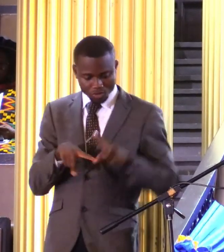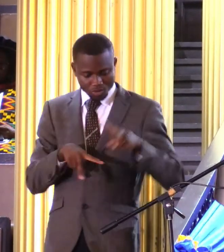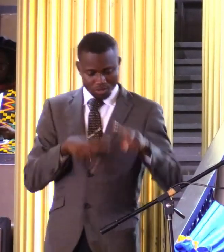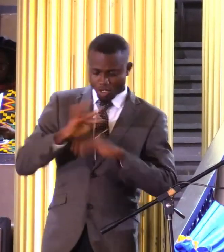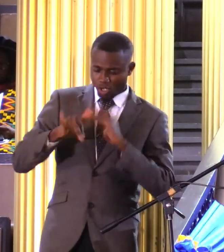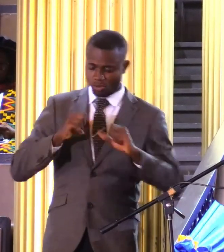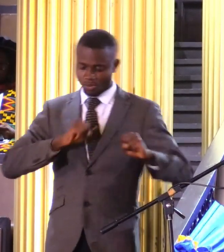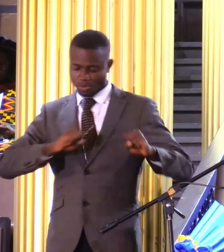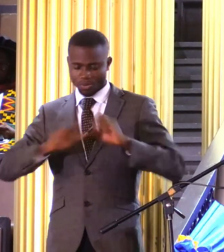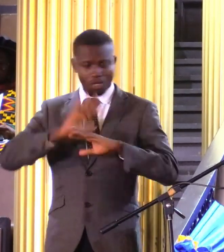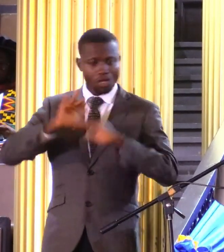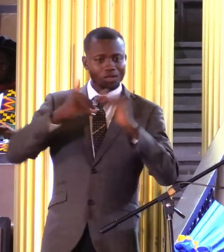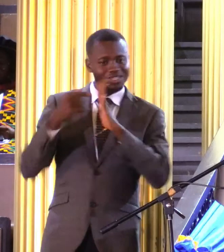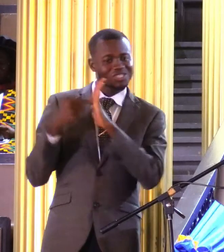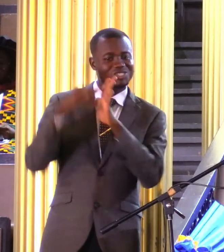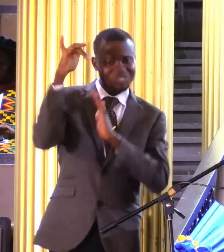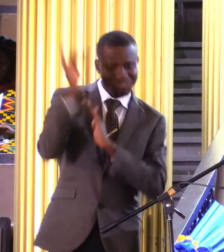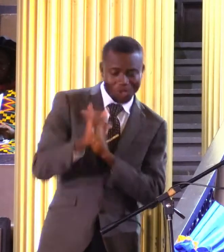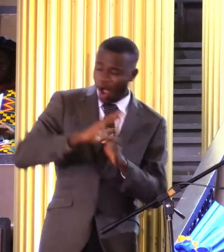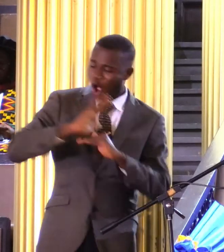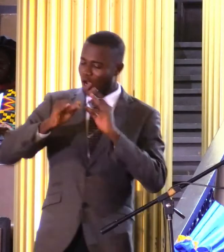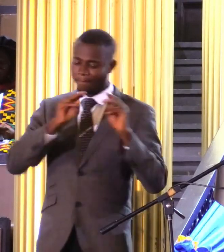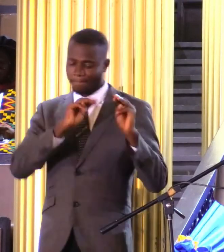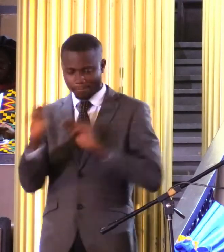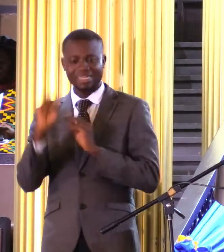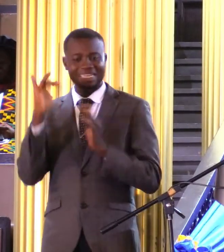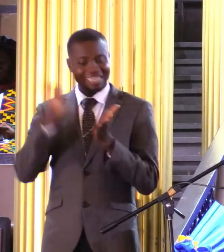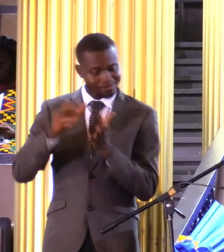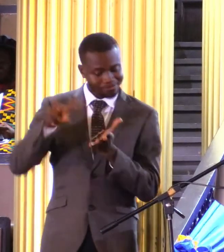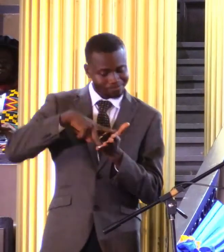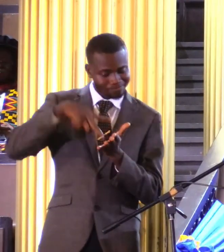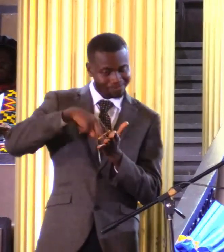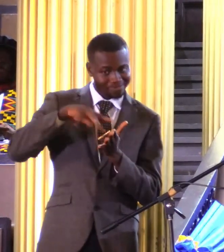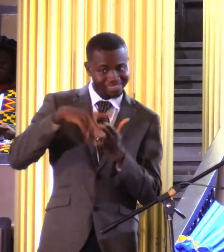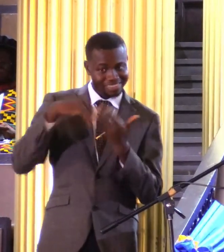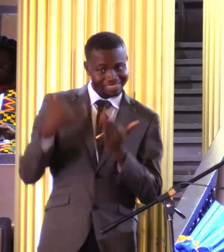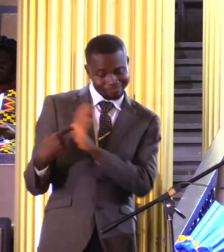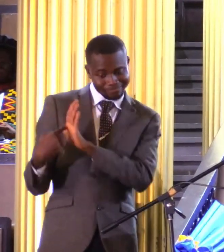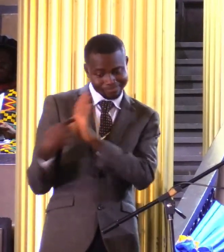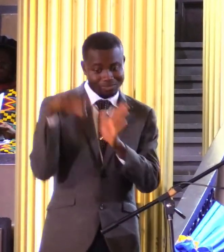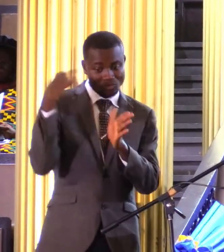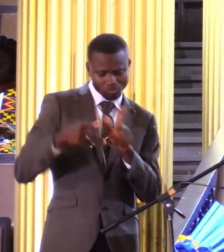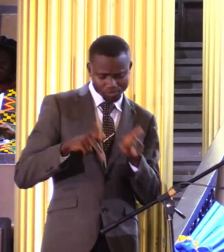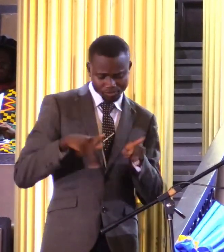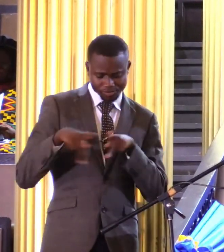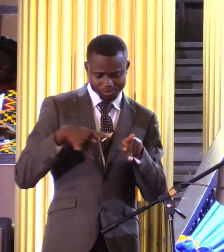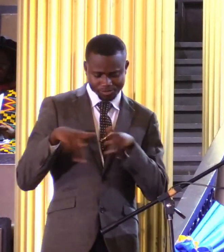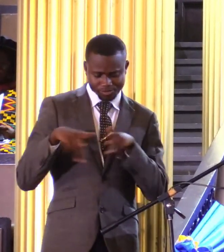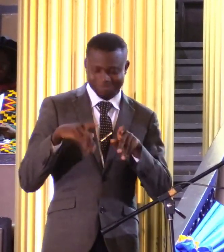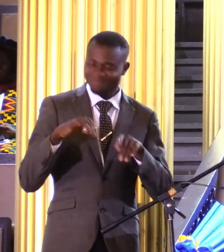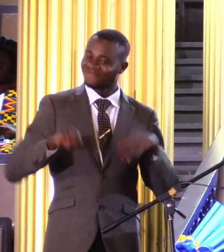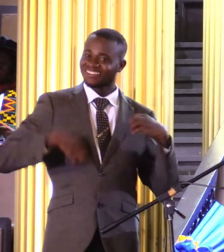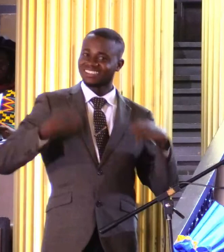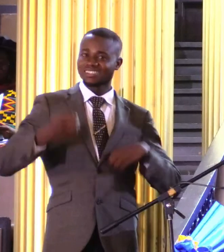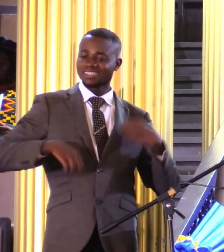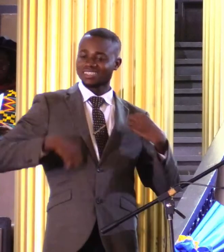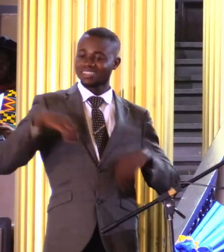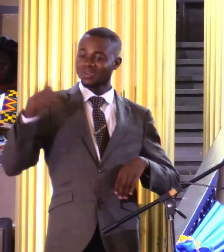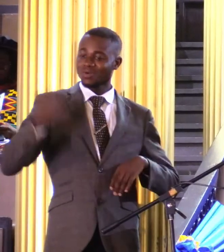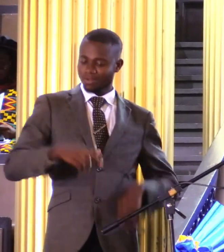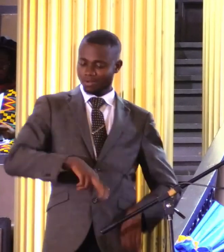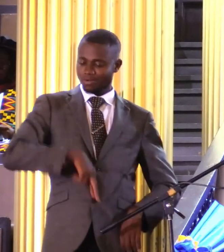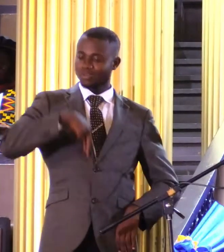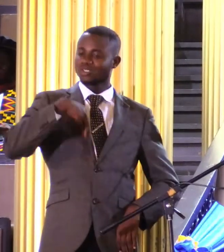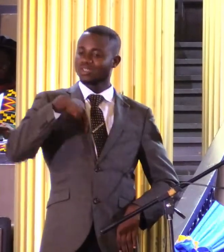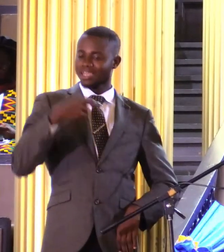hand movements and shoulder gestures. This dance is now primarily performed to entertain at religious and